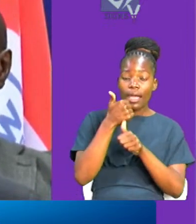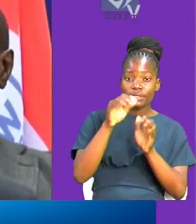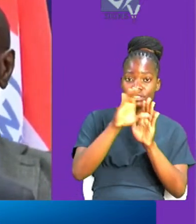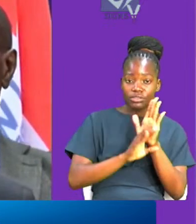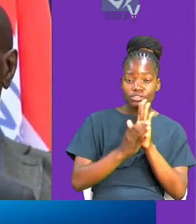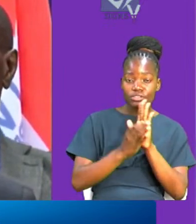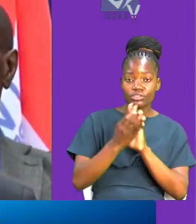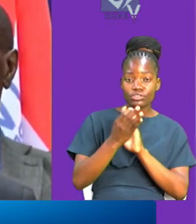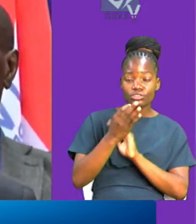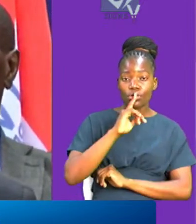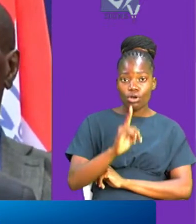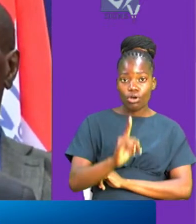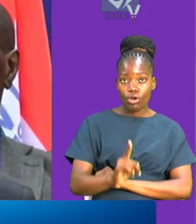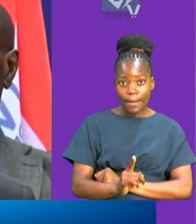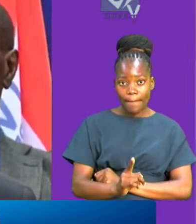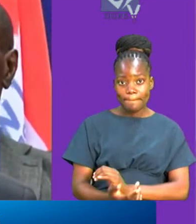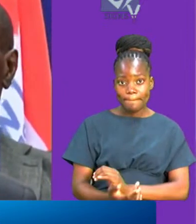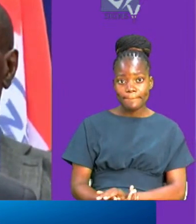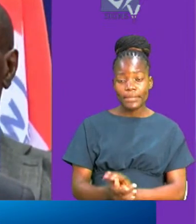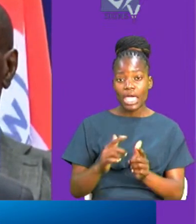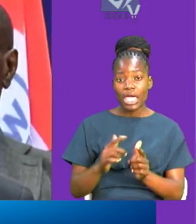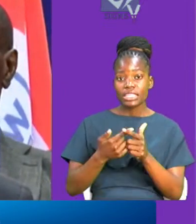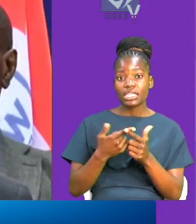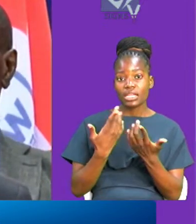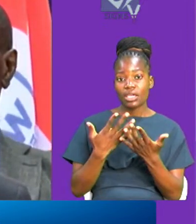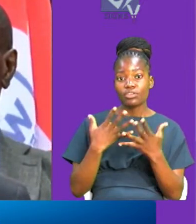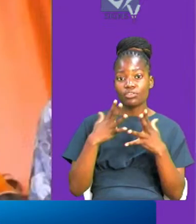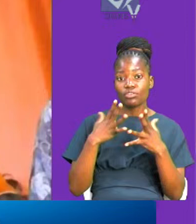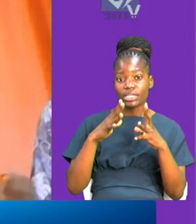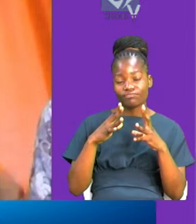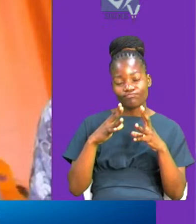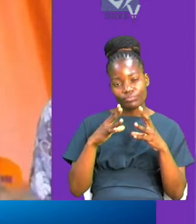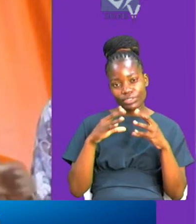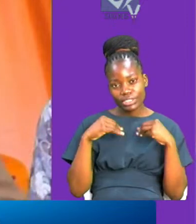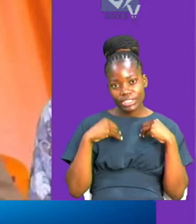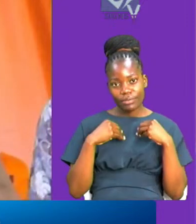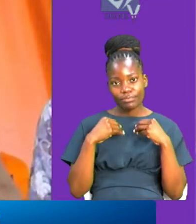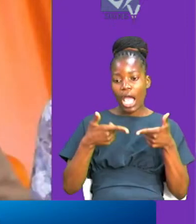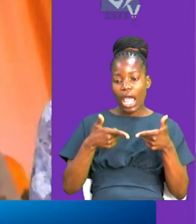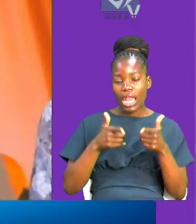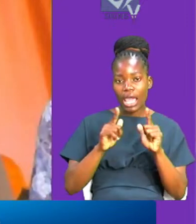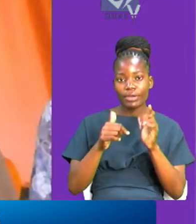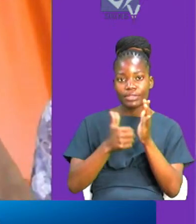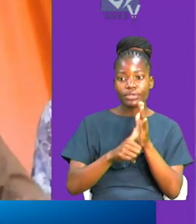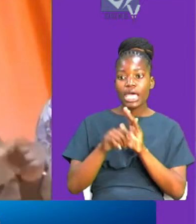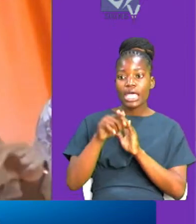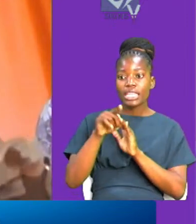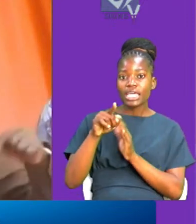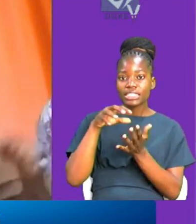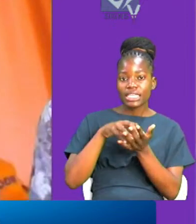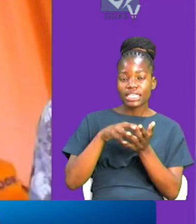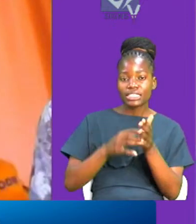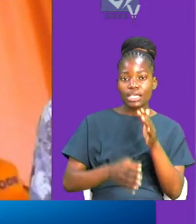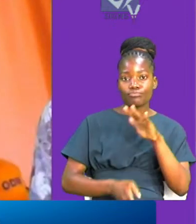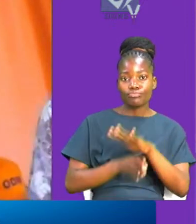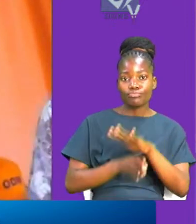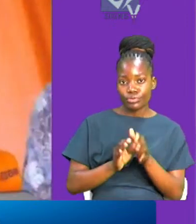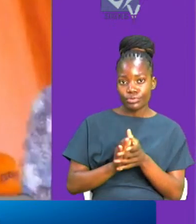order, then you are courting for a real disaster. Hiyo kesi ilitolewa